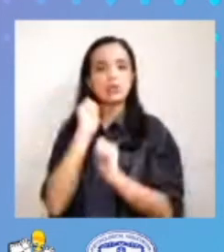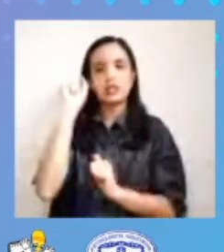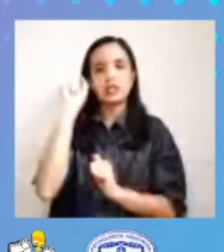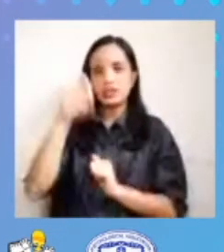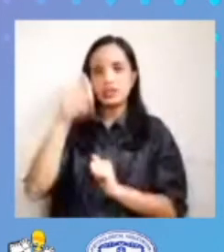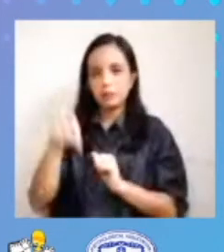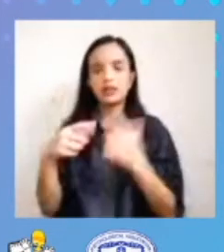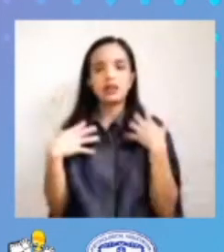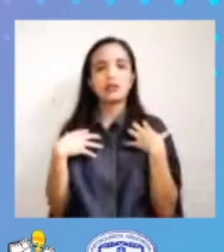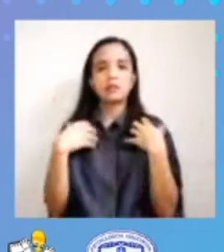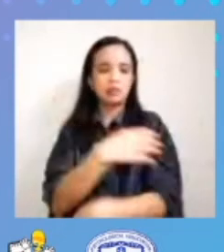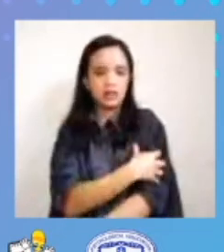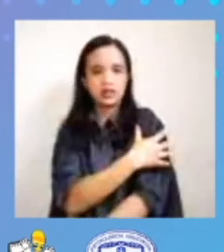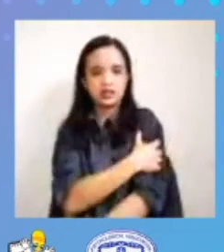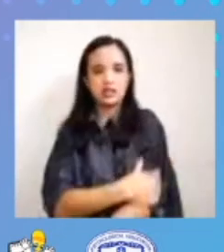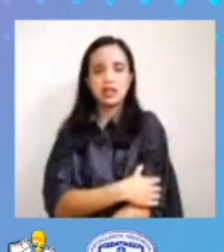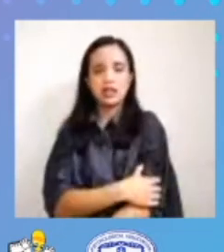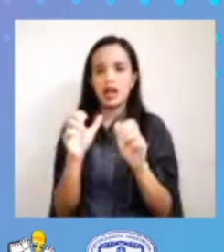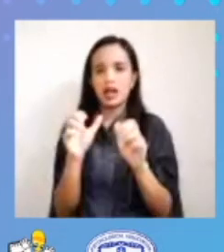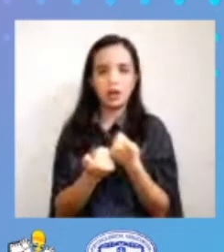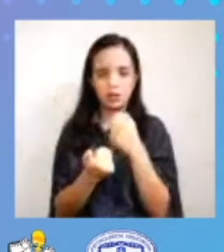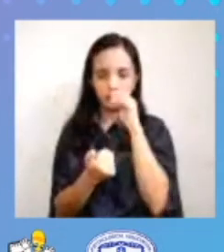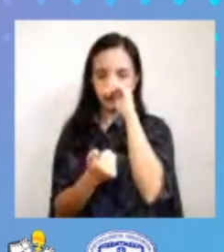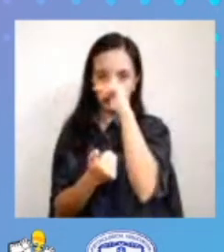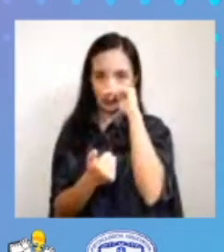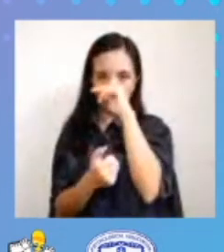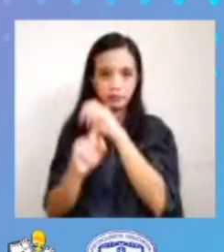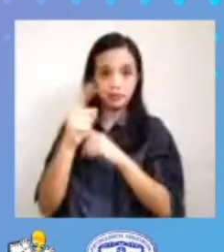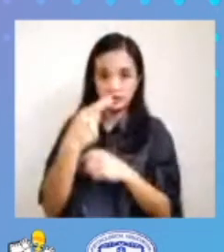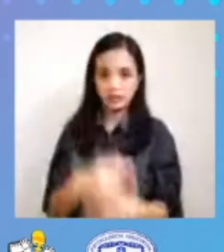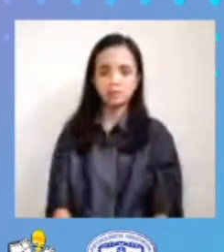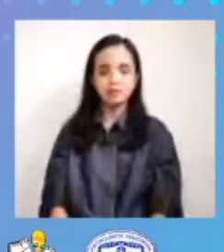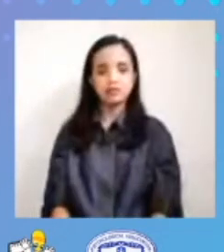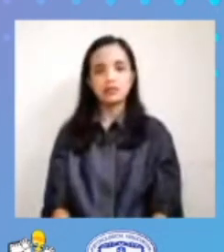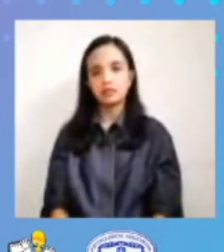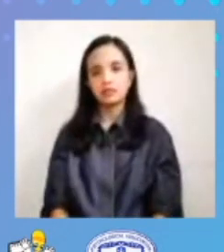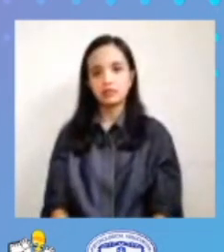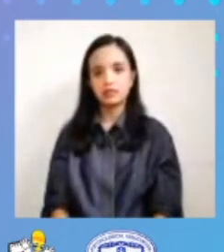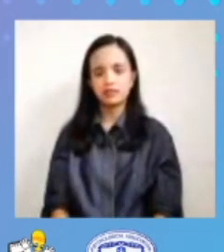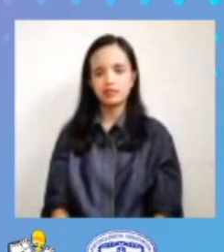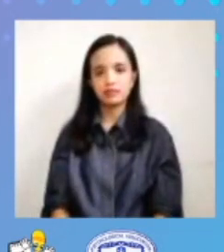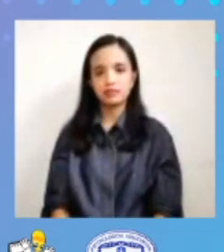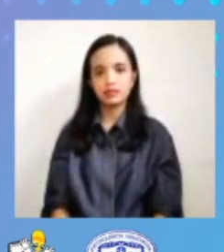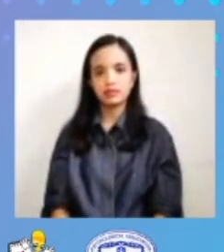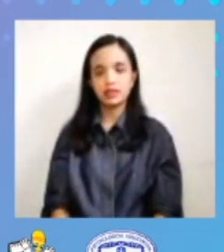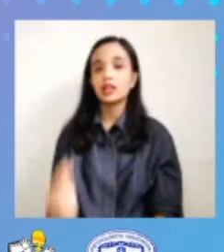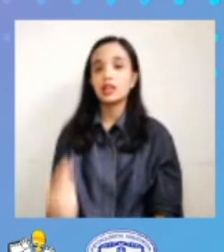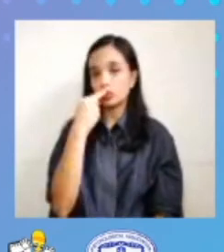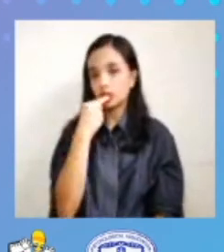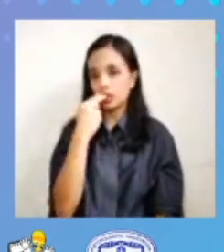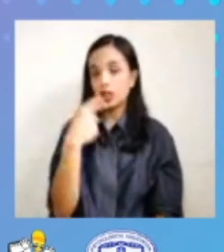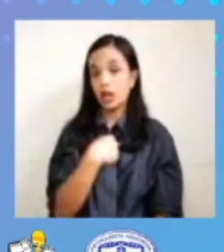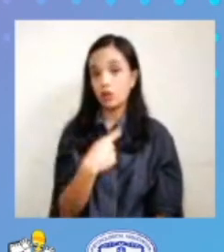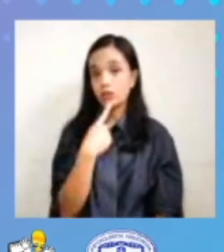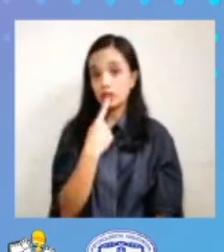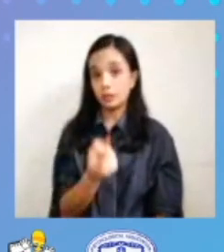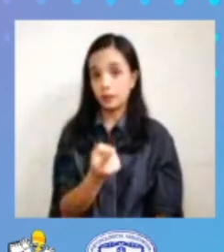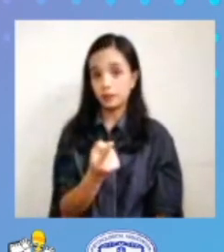really, parang toothpick yung dating. So, I really wanted to gain